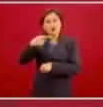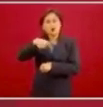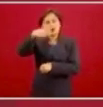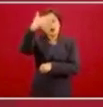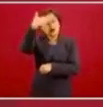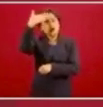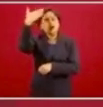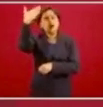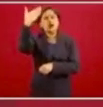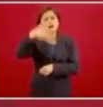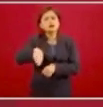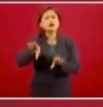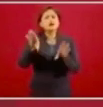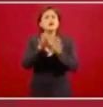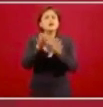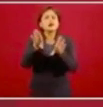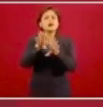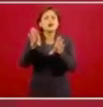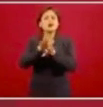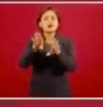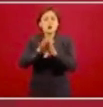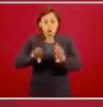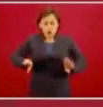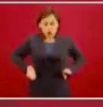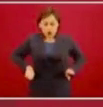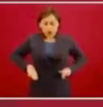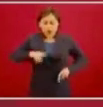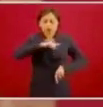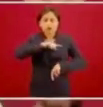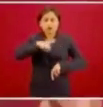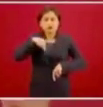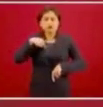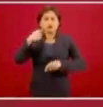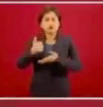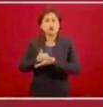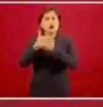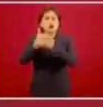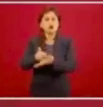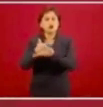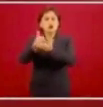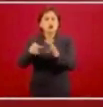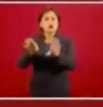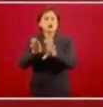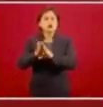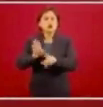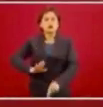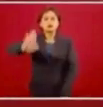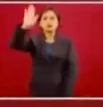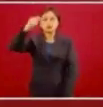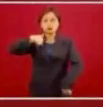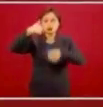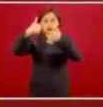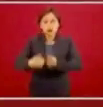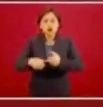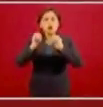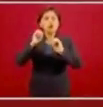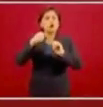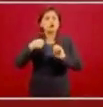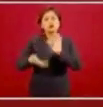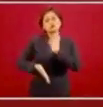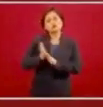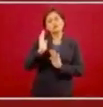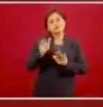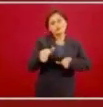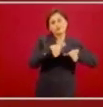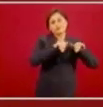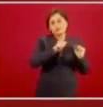themselves and be proactive about it the way we are in the medical profession. Instead of saying, I'll